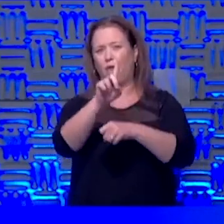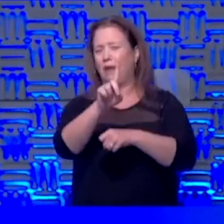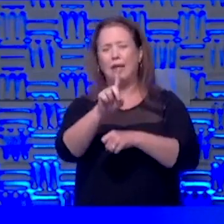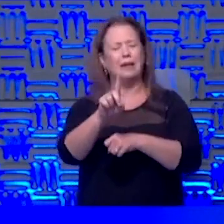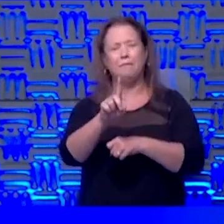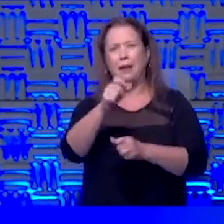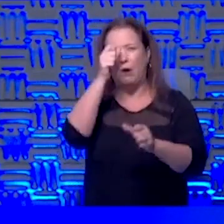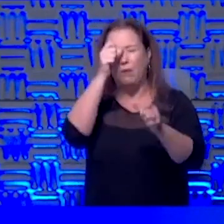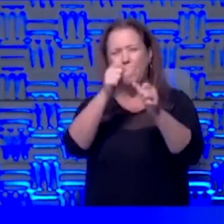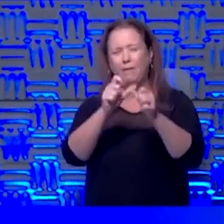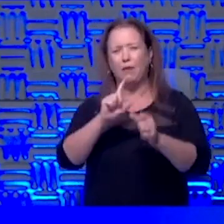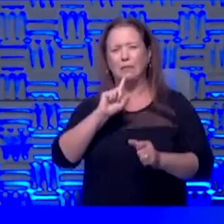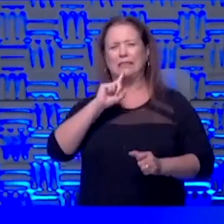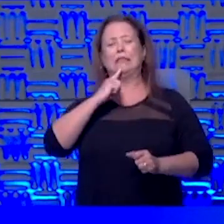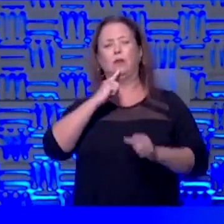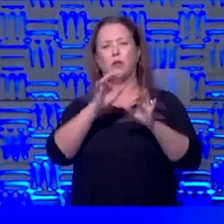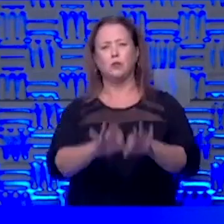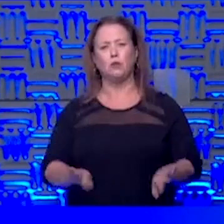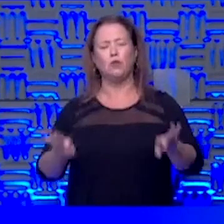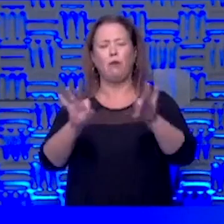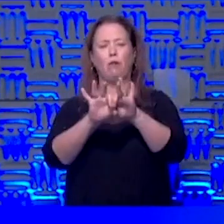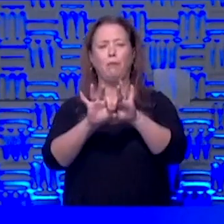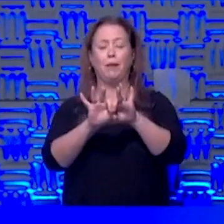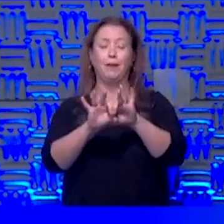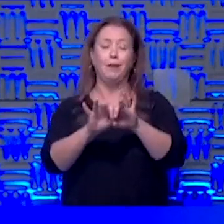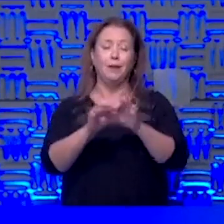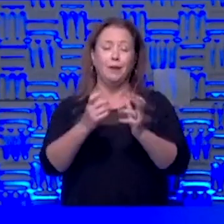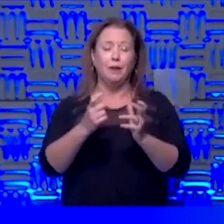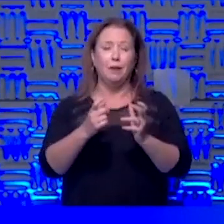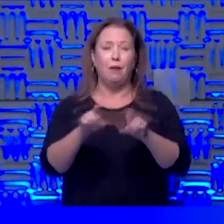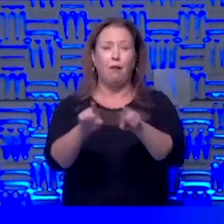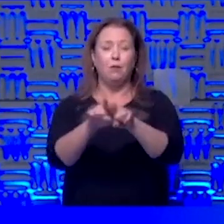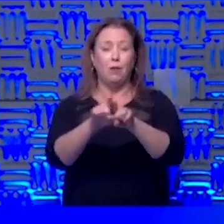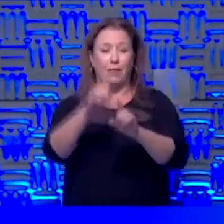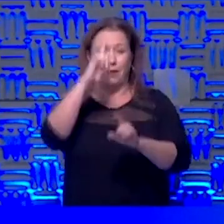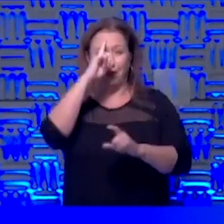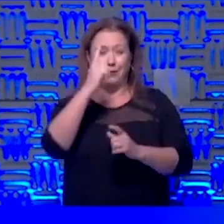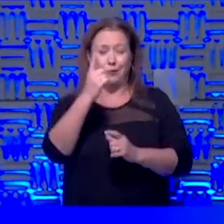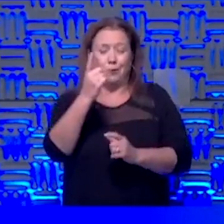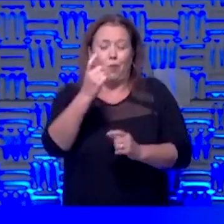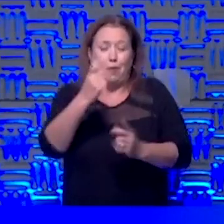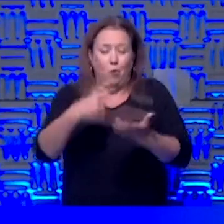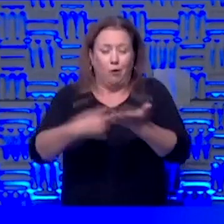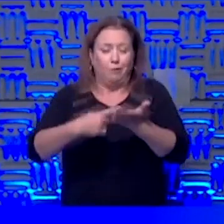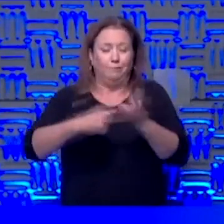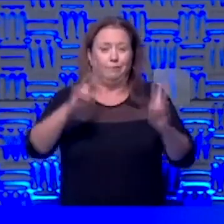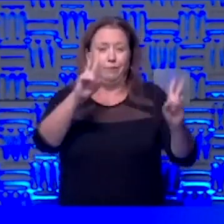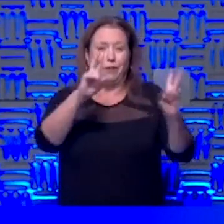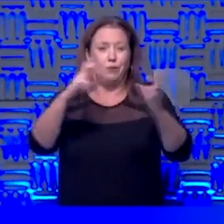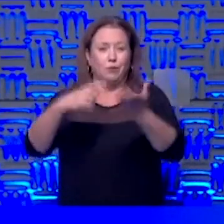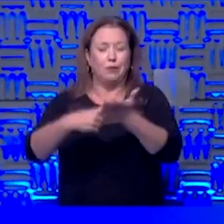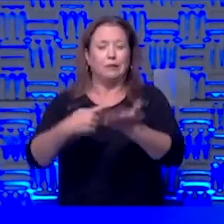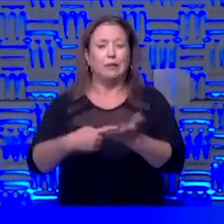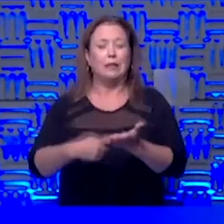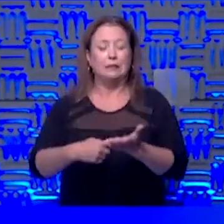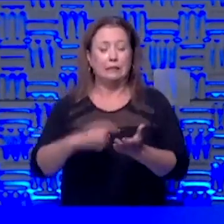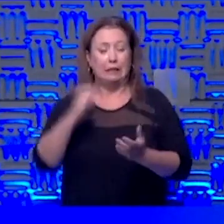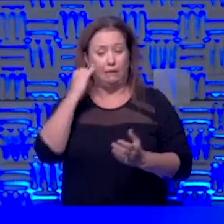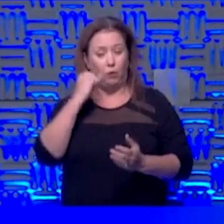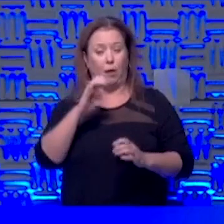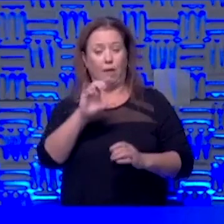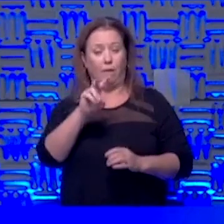critical disease, but I think it's certainly one more factor to discuss or to think about when you do have someone who has